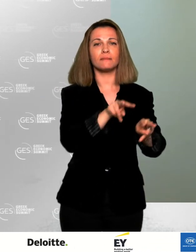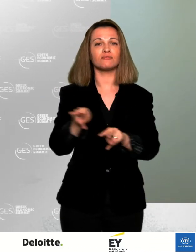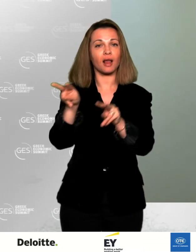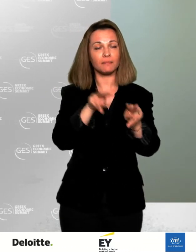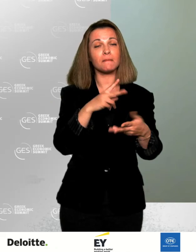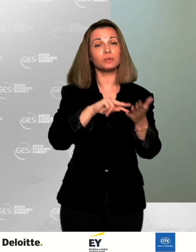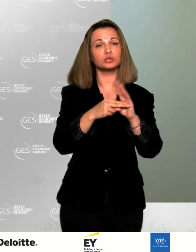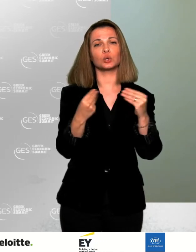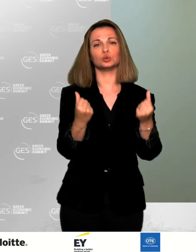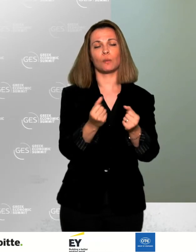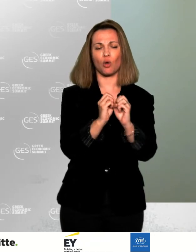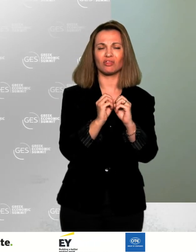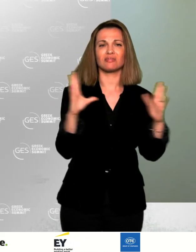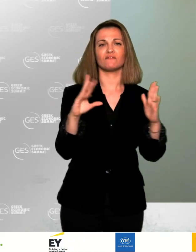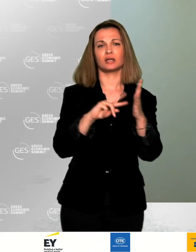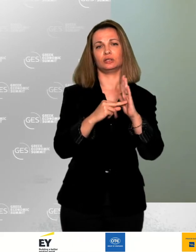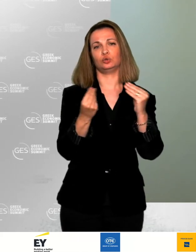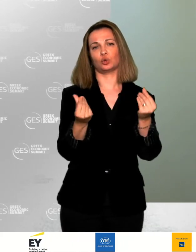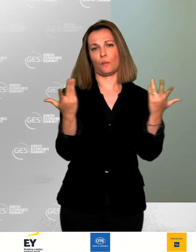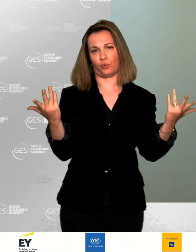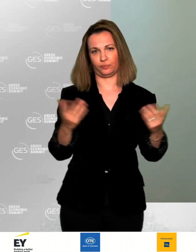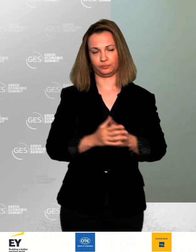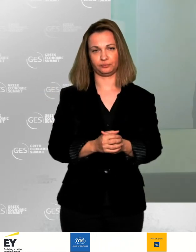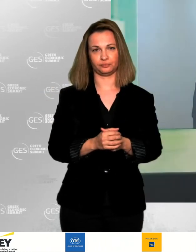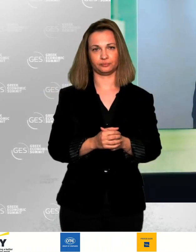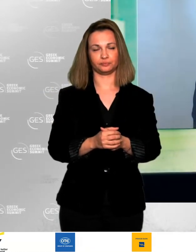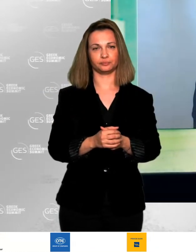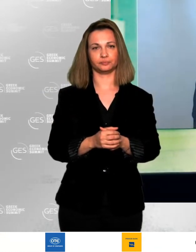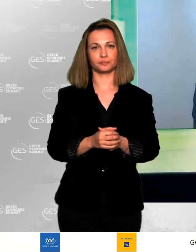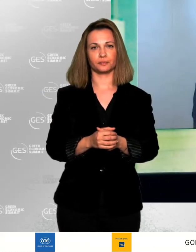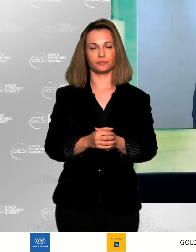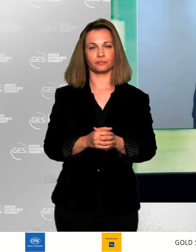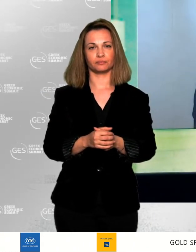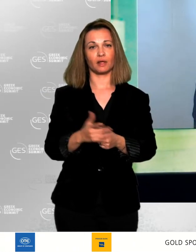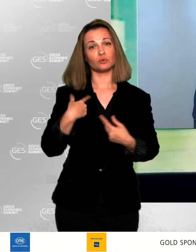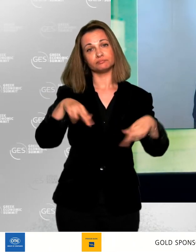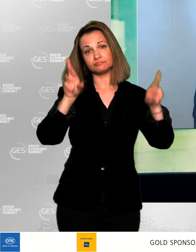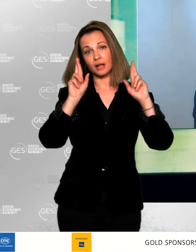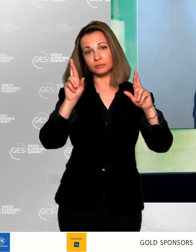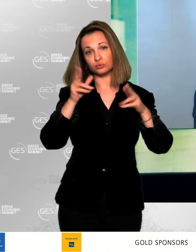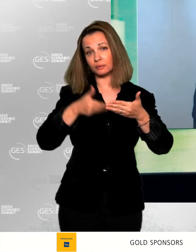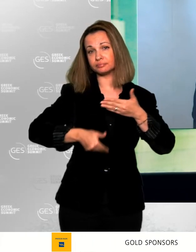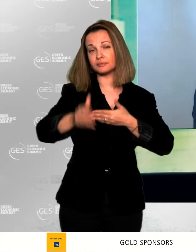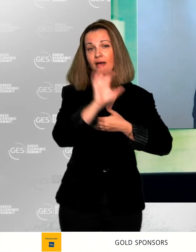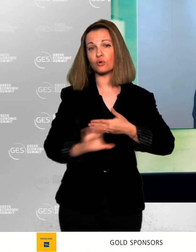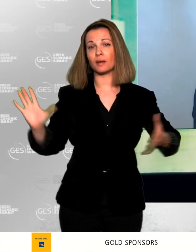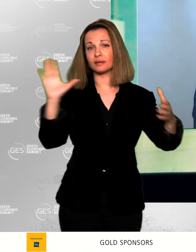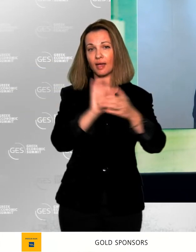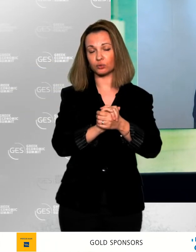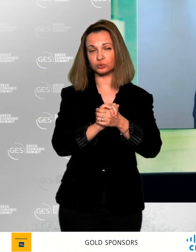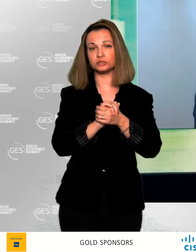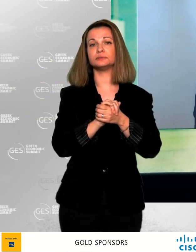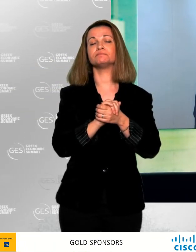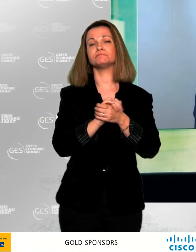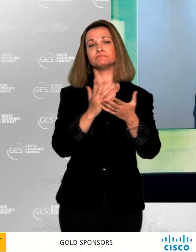Yes, okay, let's hope that in this case the EU defies its